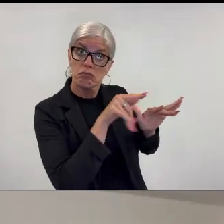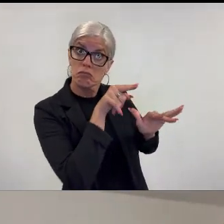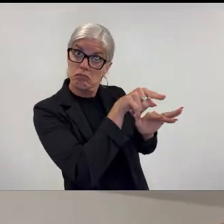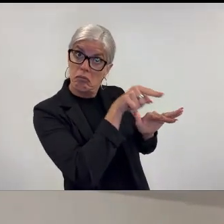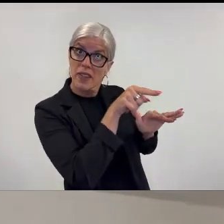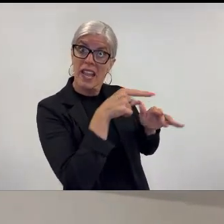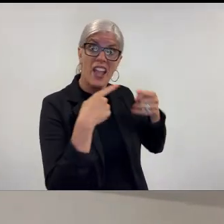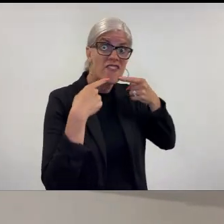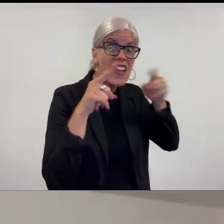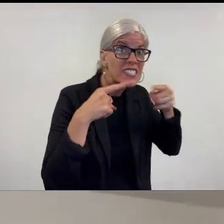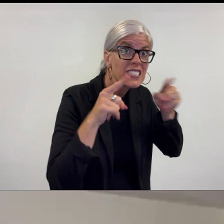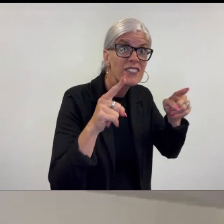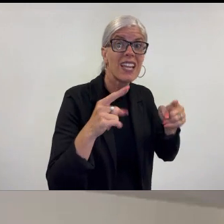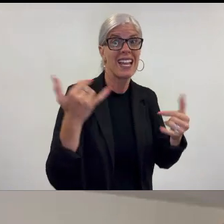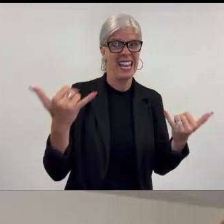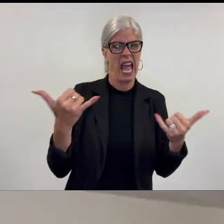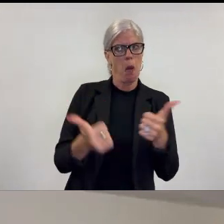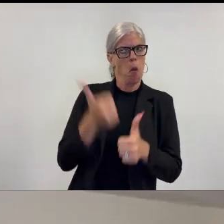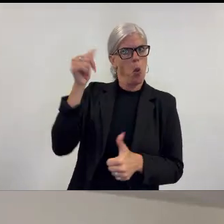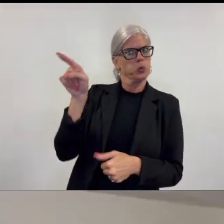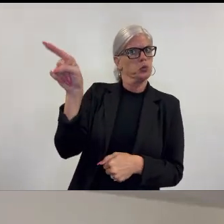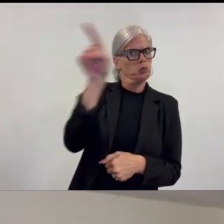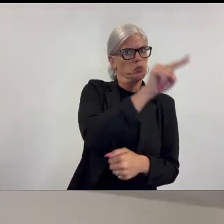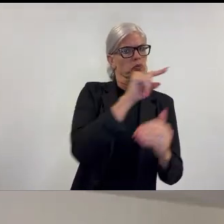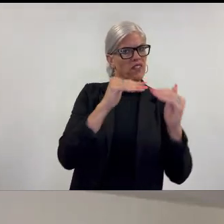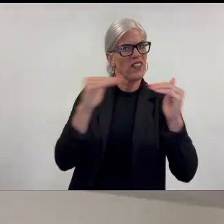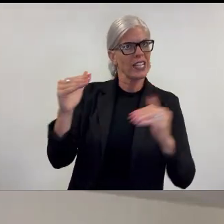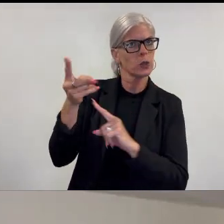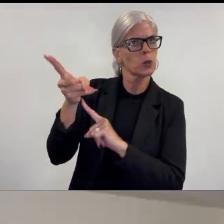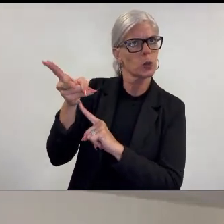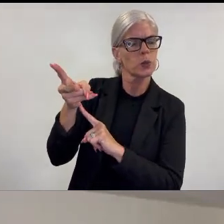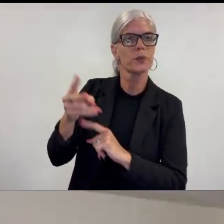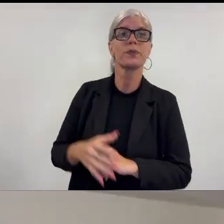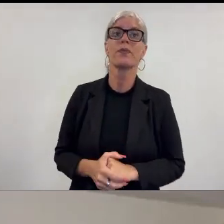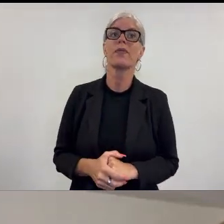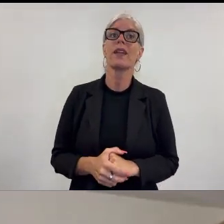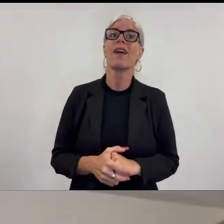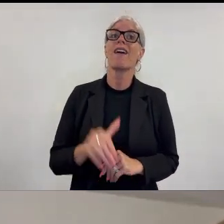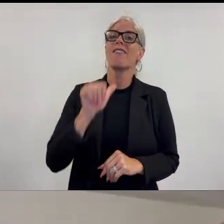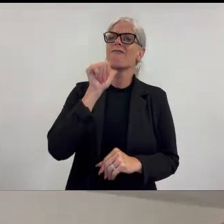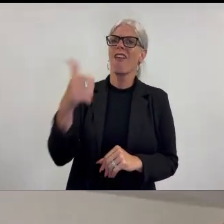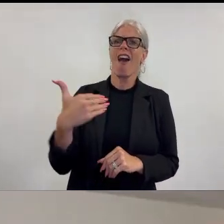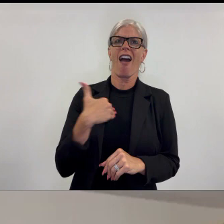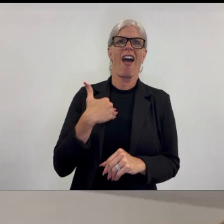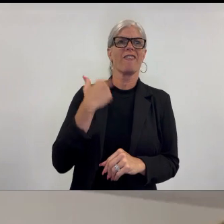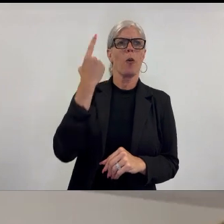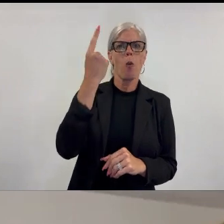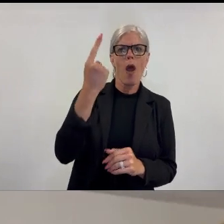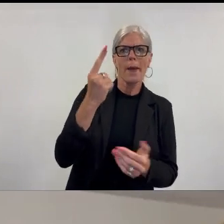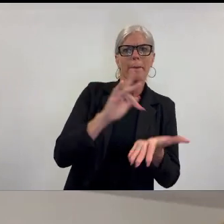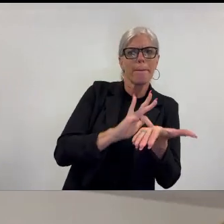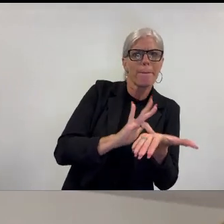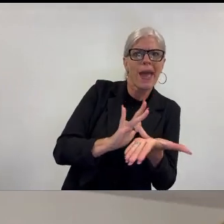transitioning to phase 1 study is safety. Just make sure that they're okay. Phase 2 is